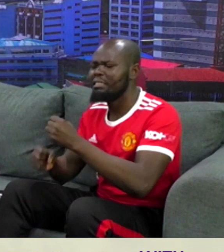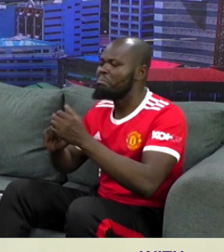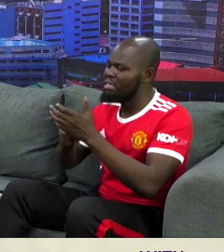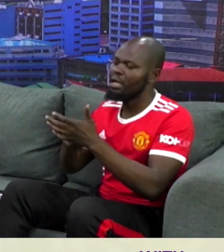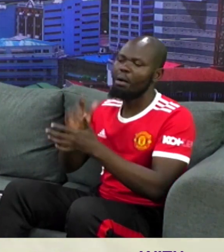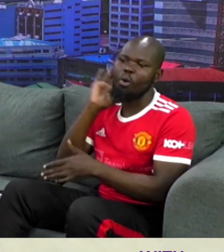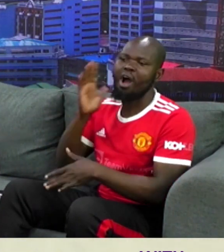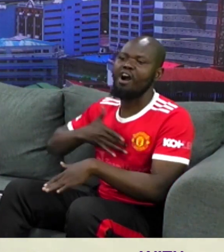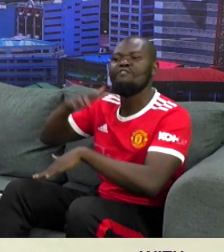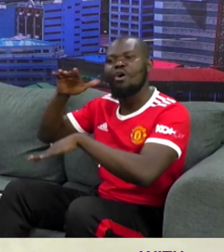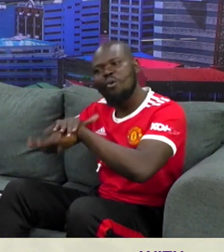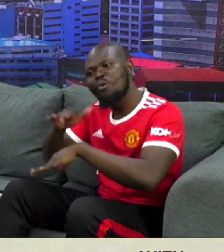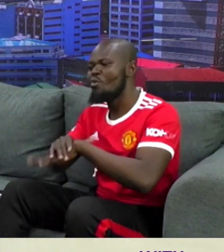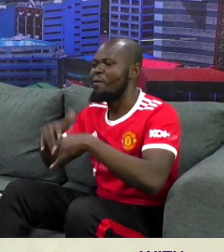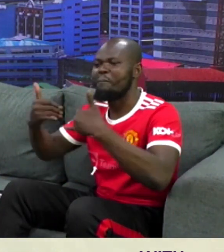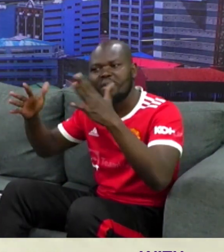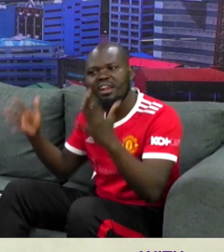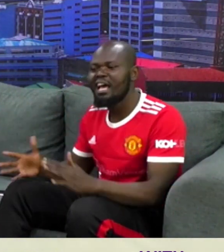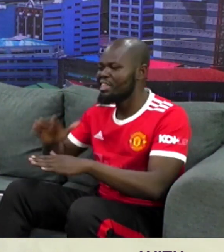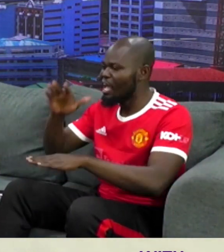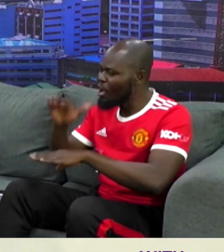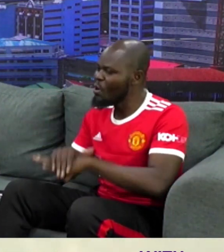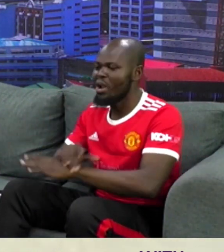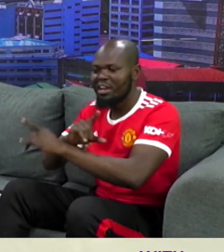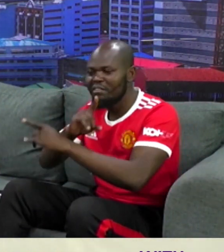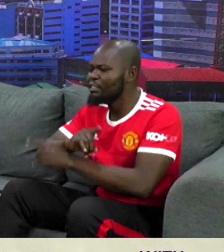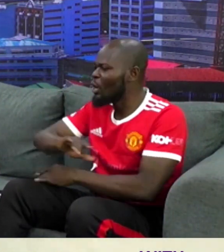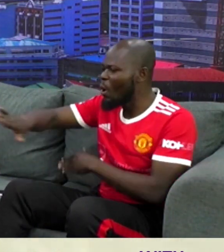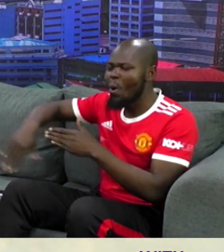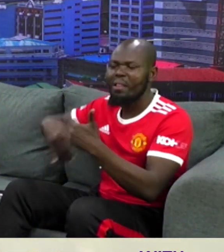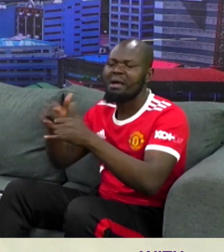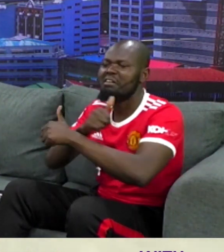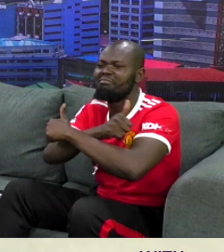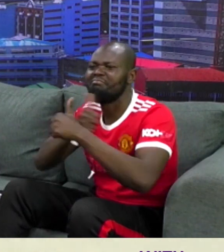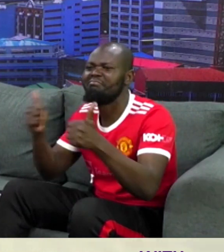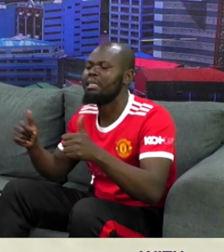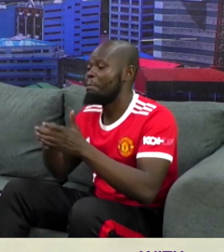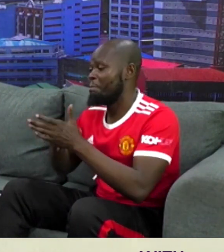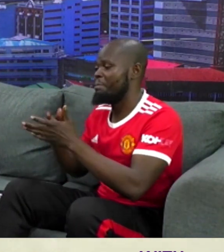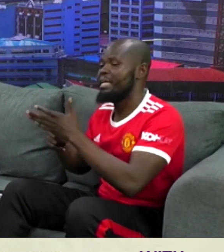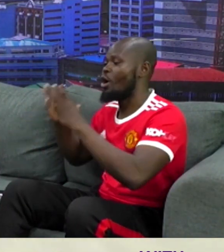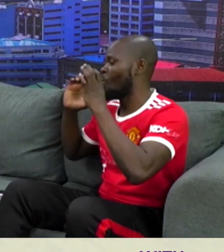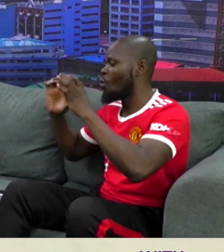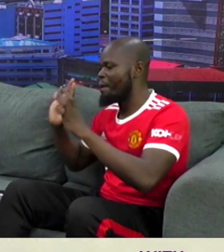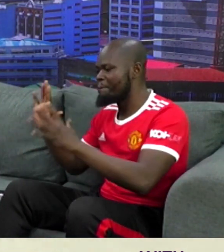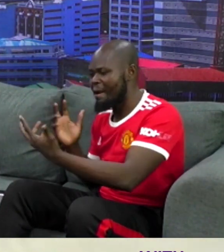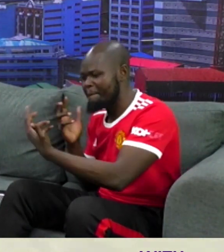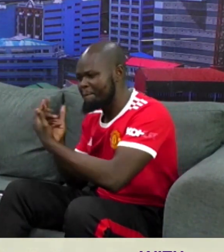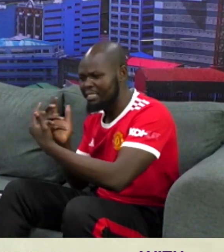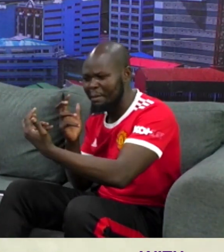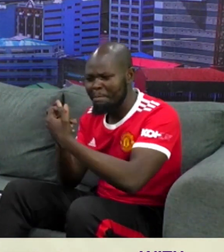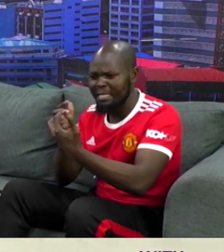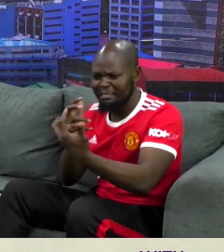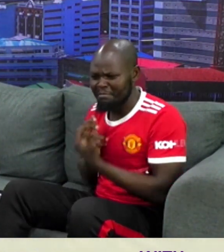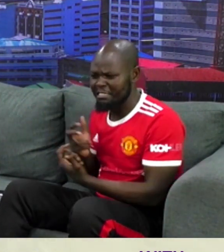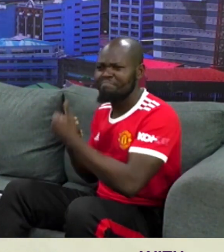their motivation, their confidence, how they play, the defense, everything is, they gel really well together.